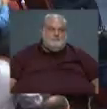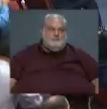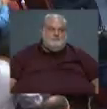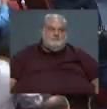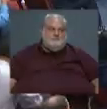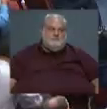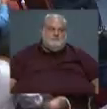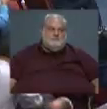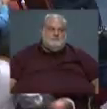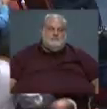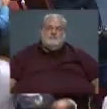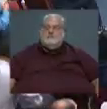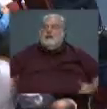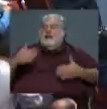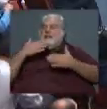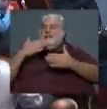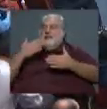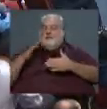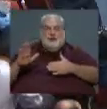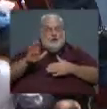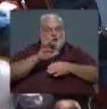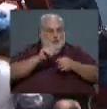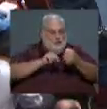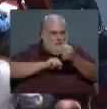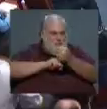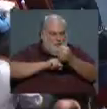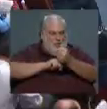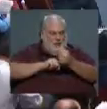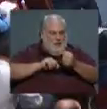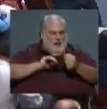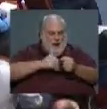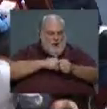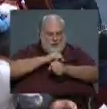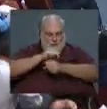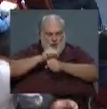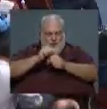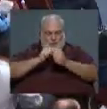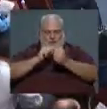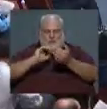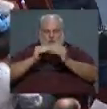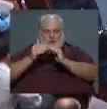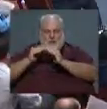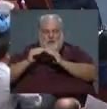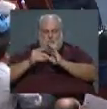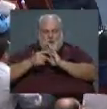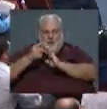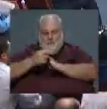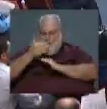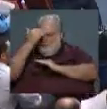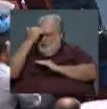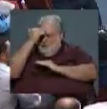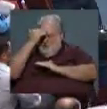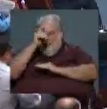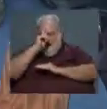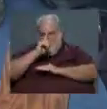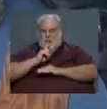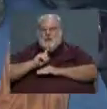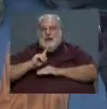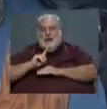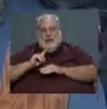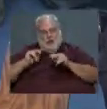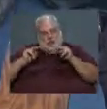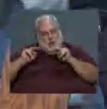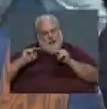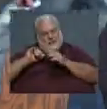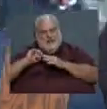Thank you so much for your support of what we're trying to accomplish with the Department of Community Programs. Please know that I definitely take that seriously.